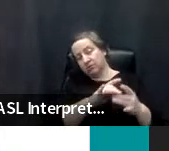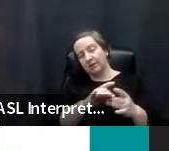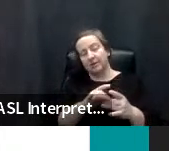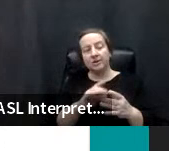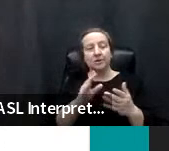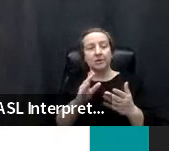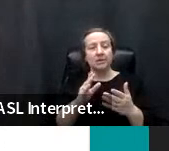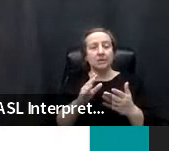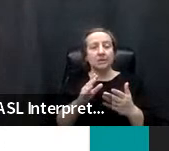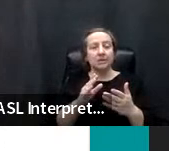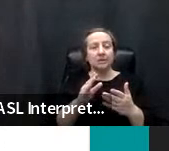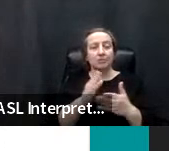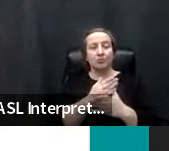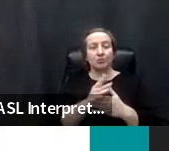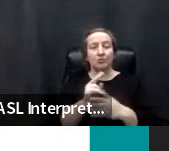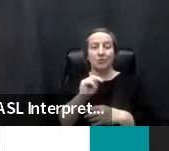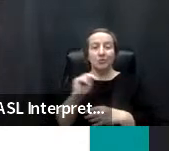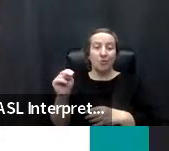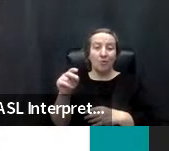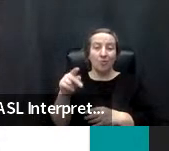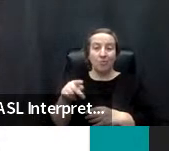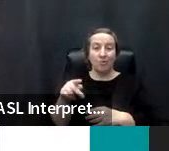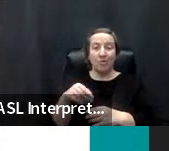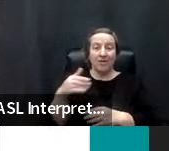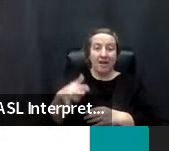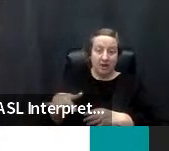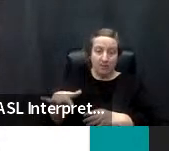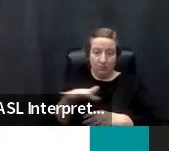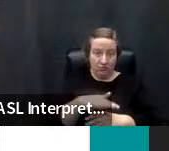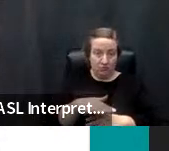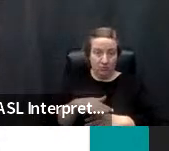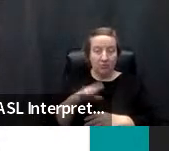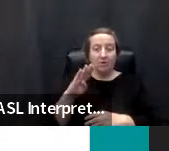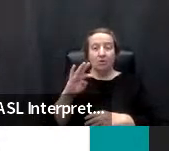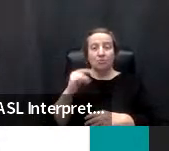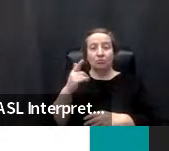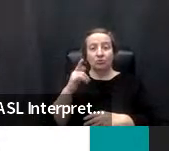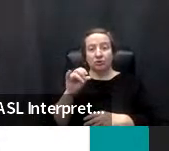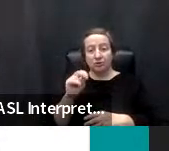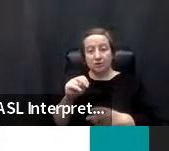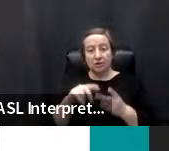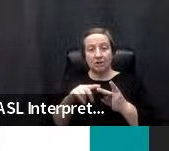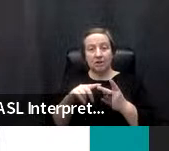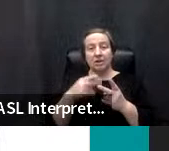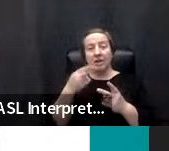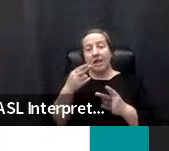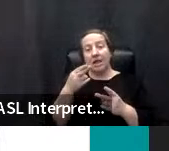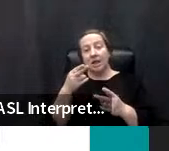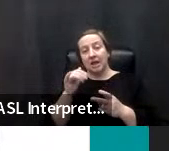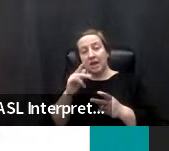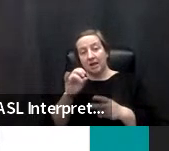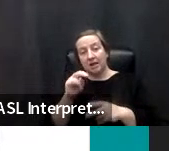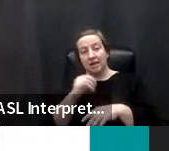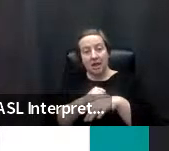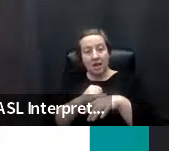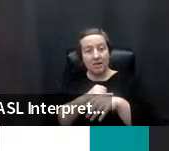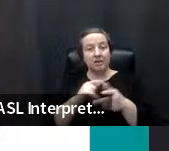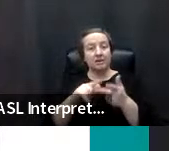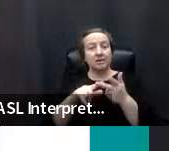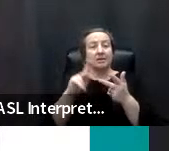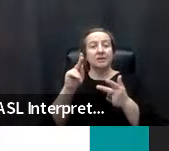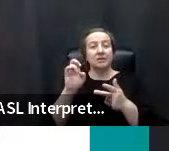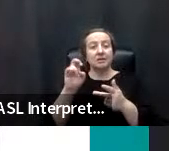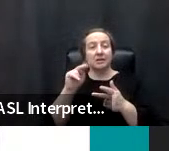the North Portland neighborhoods. So Bridgeton, Hayden Island, and Kenton